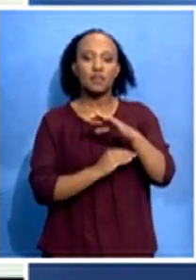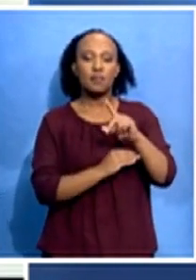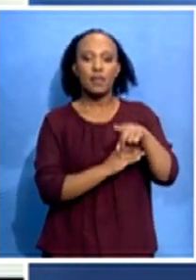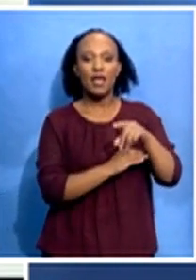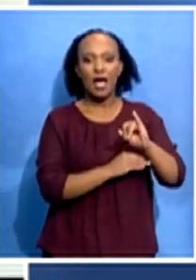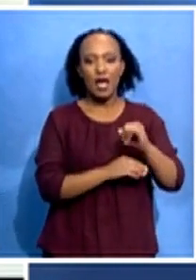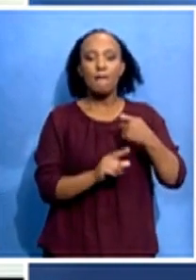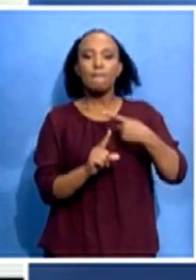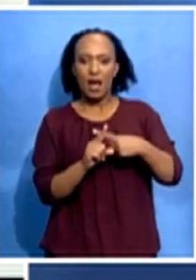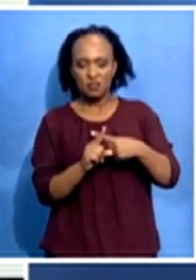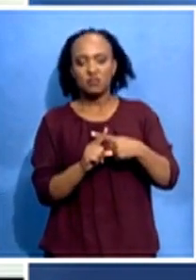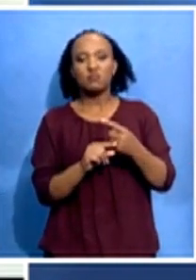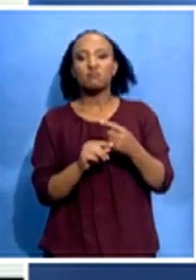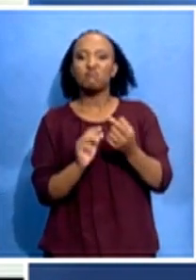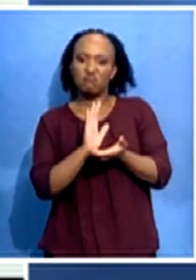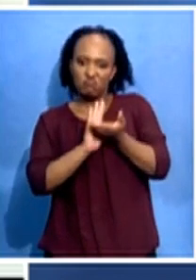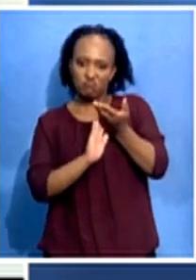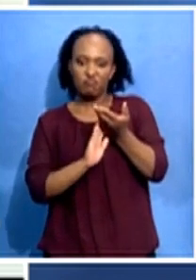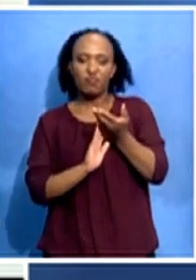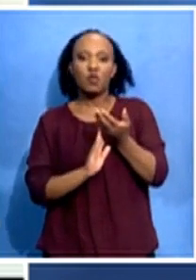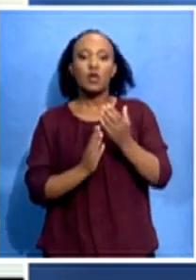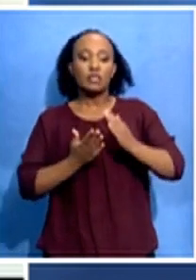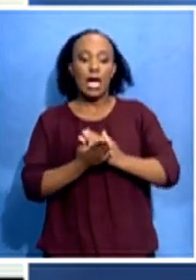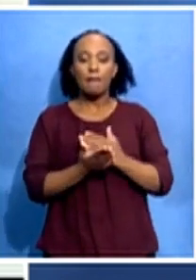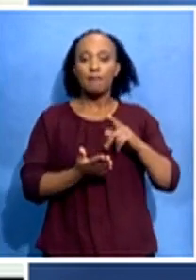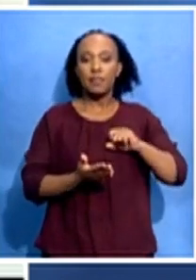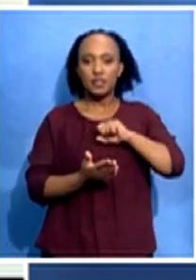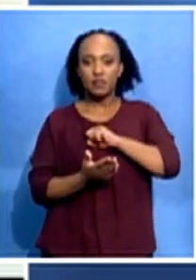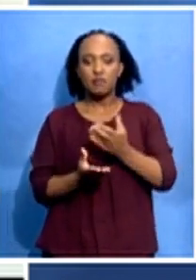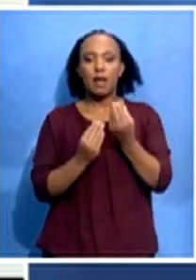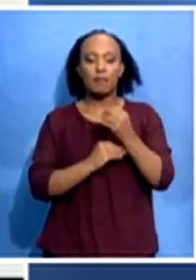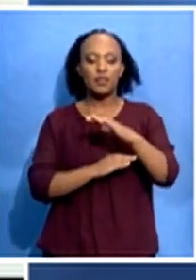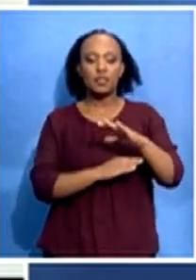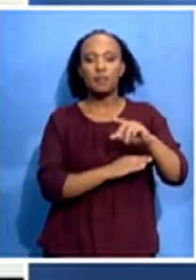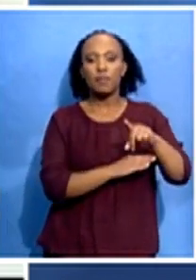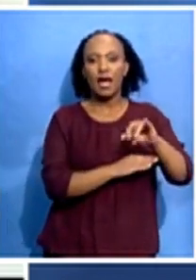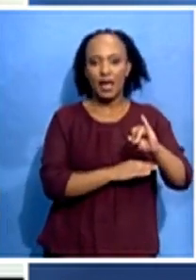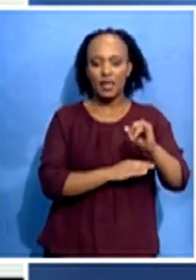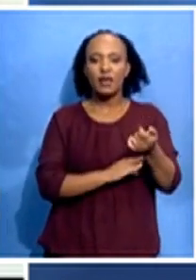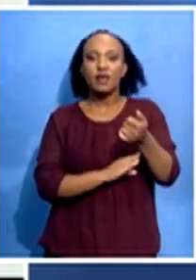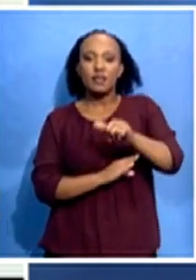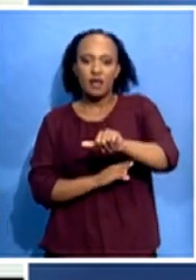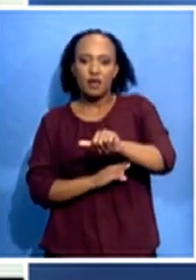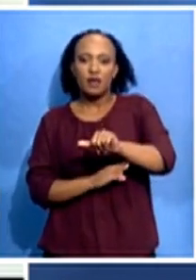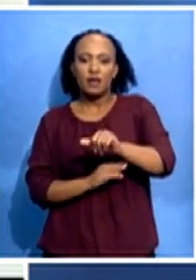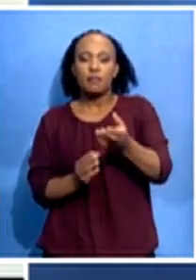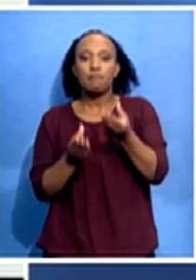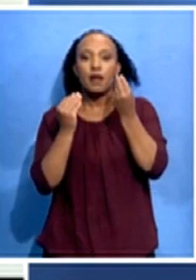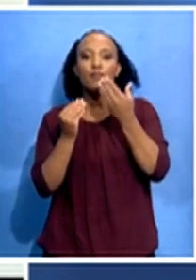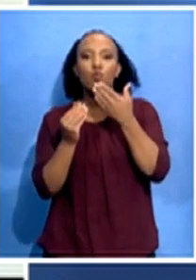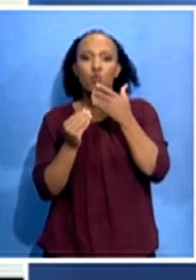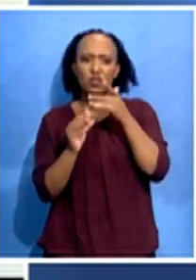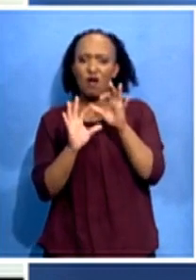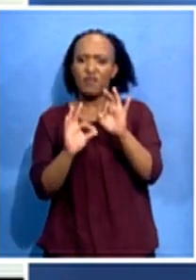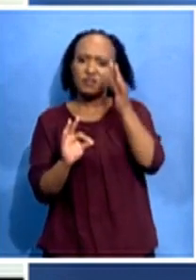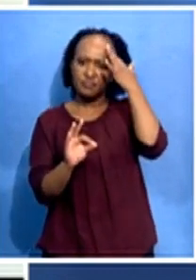get CPI increases and effectively restructure an efficient state, because the money we save could go